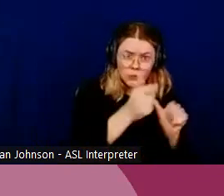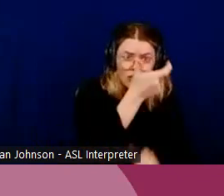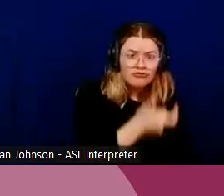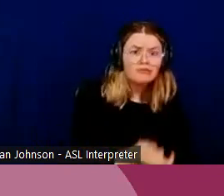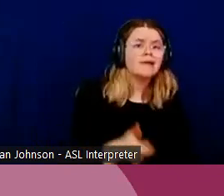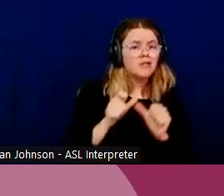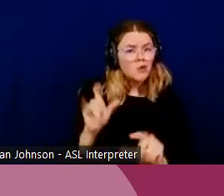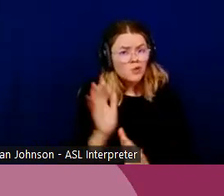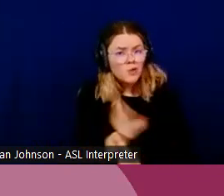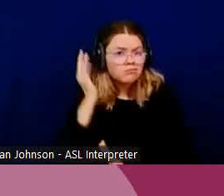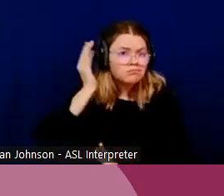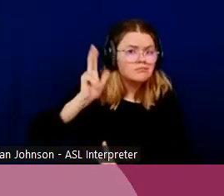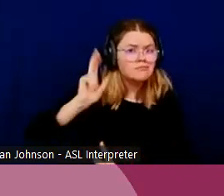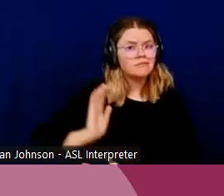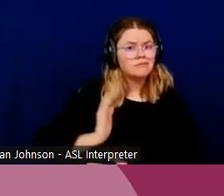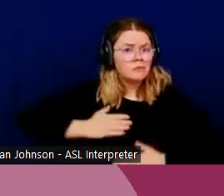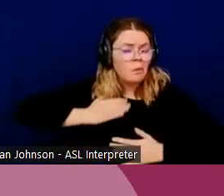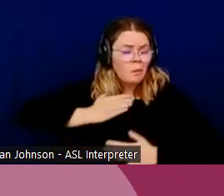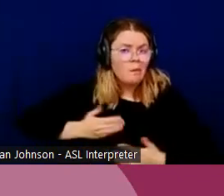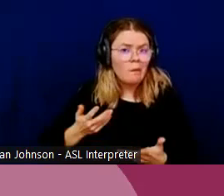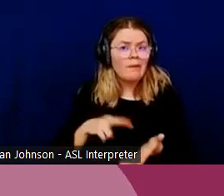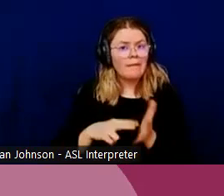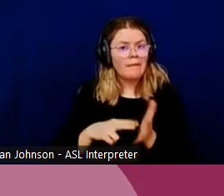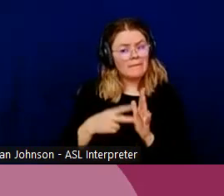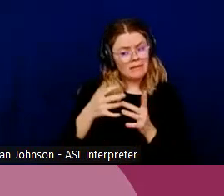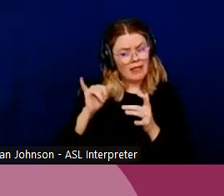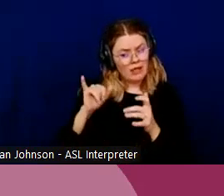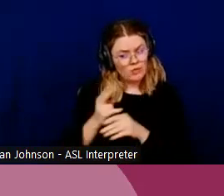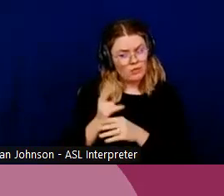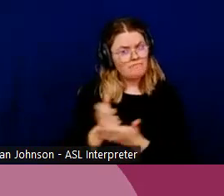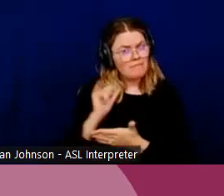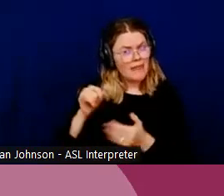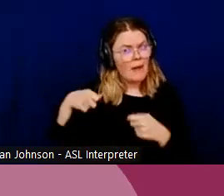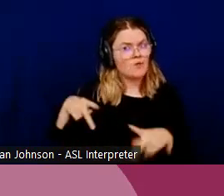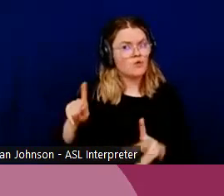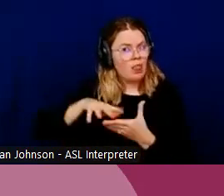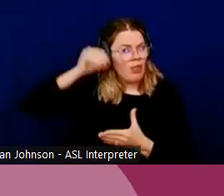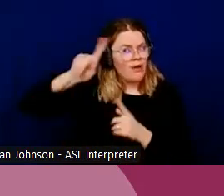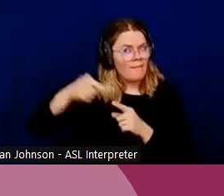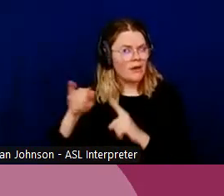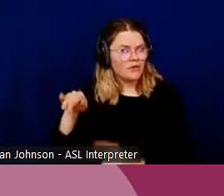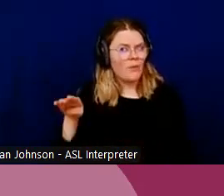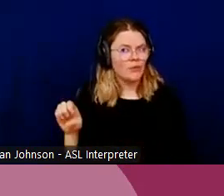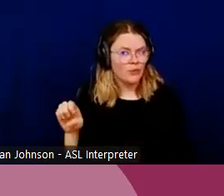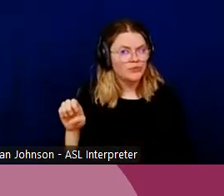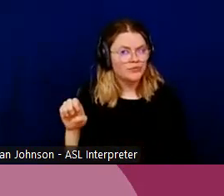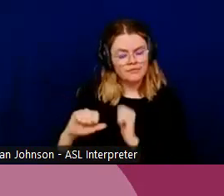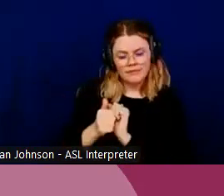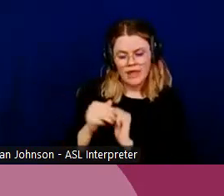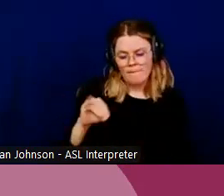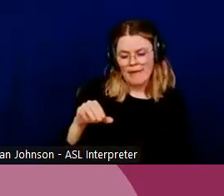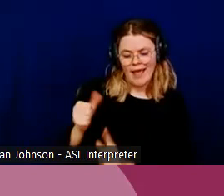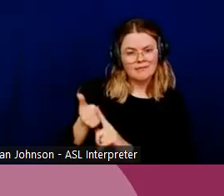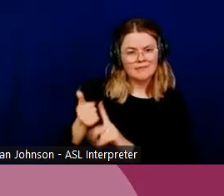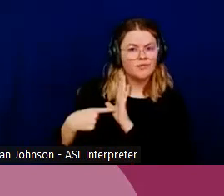as it can kind of teach us so much about abuse and how it's portrayed in the media. And simply just being more aware